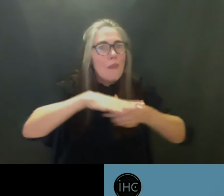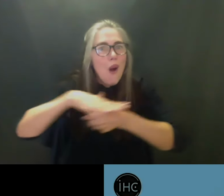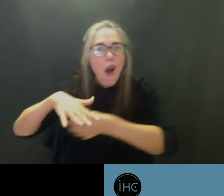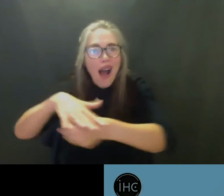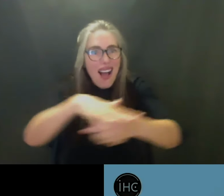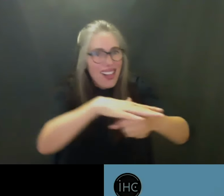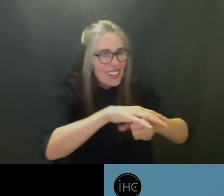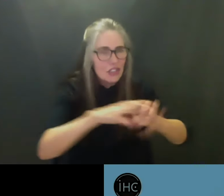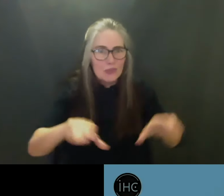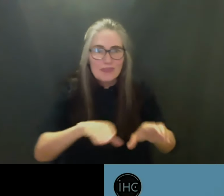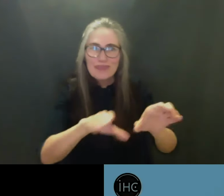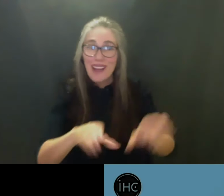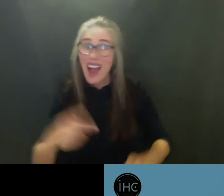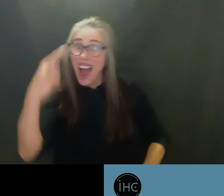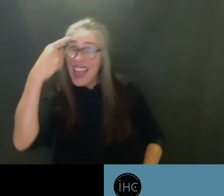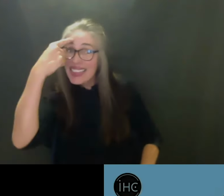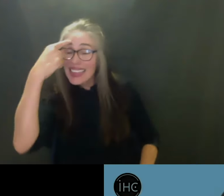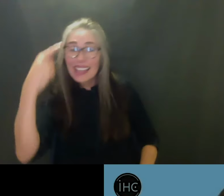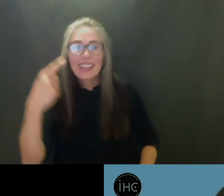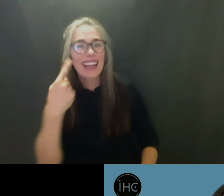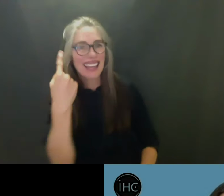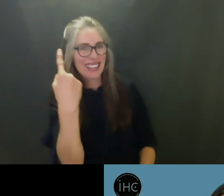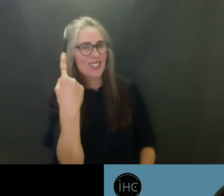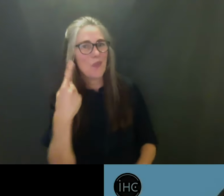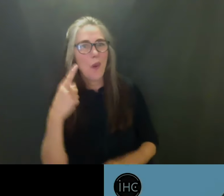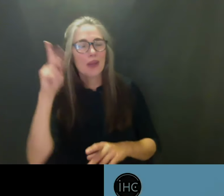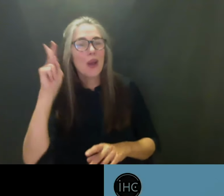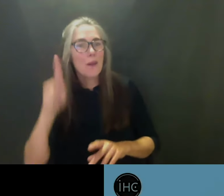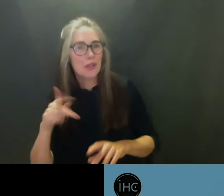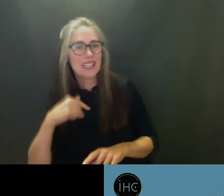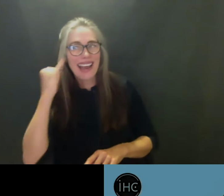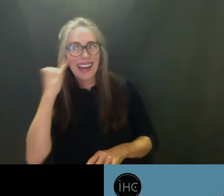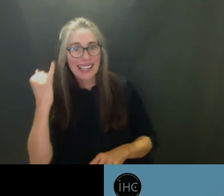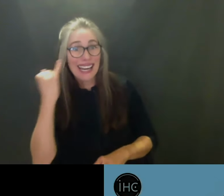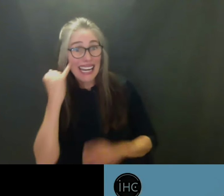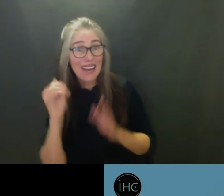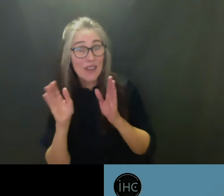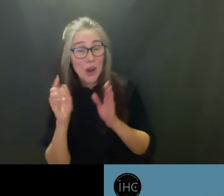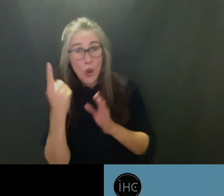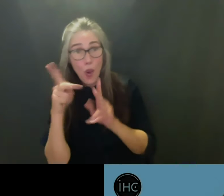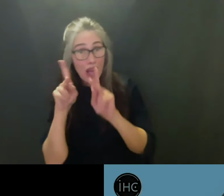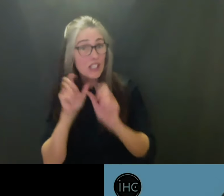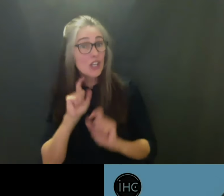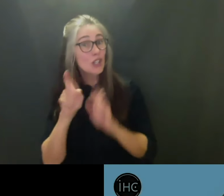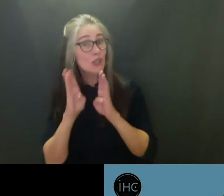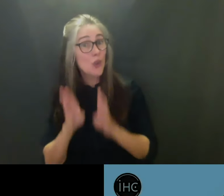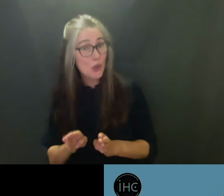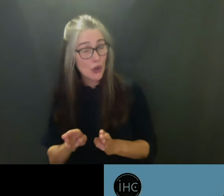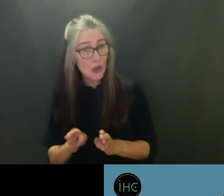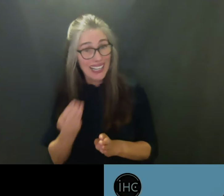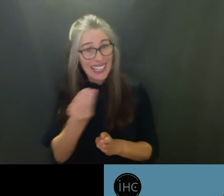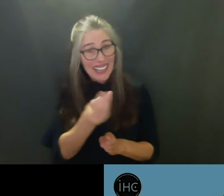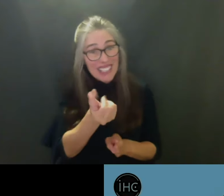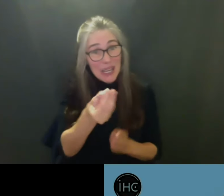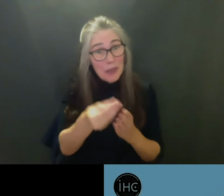donations should get a six to one public money match. And so what that would encourage is for everybody who's running for office to